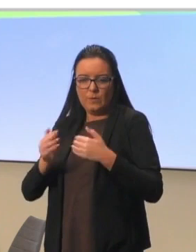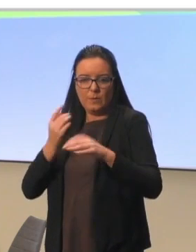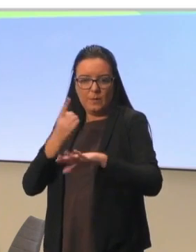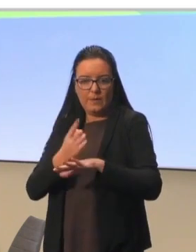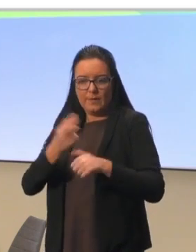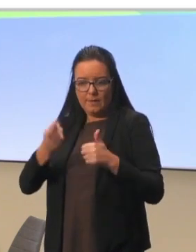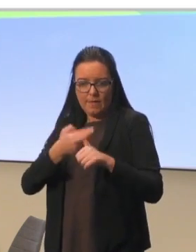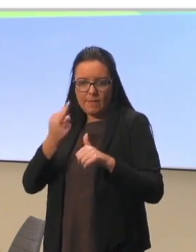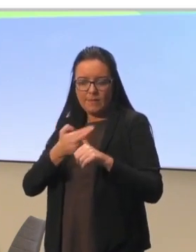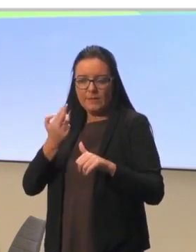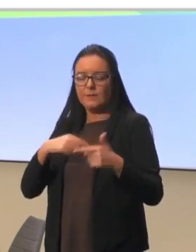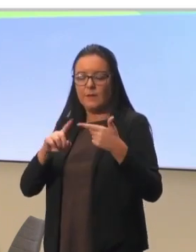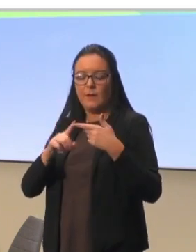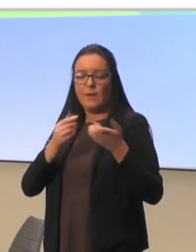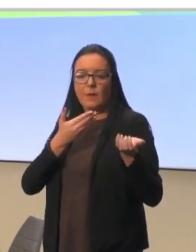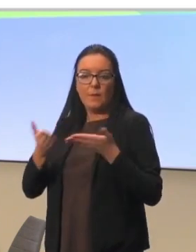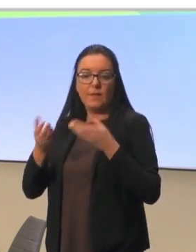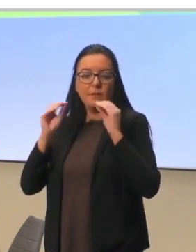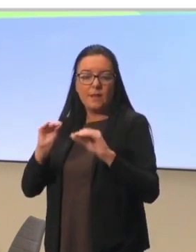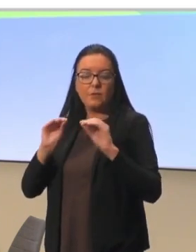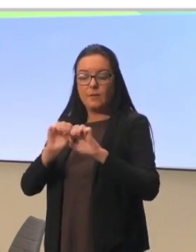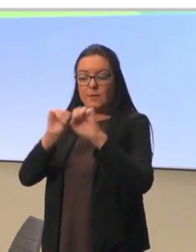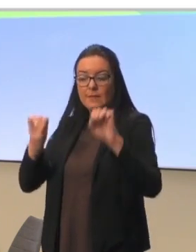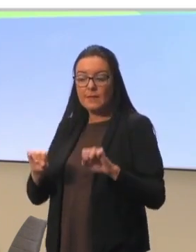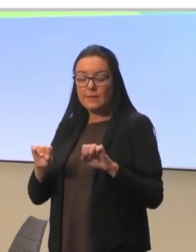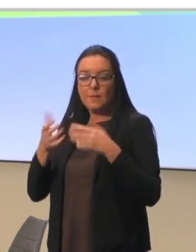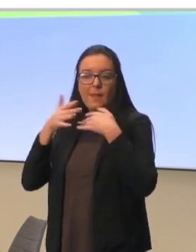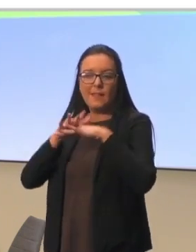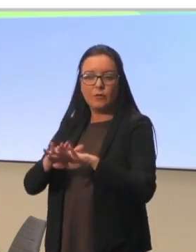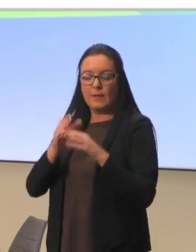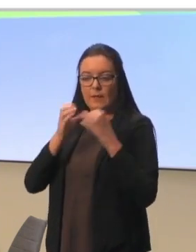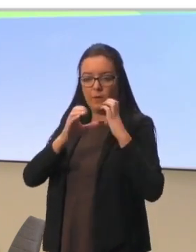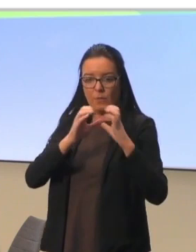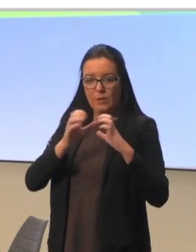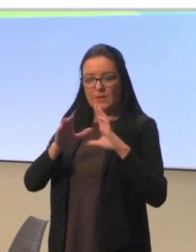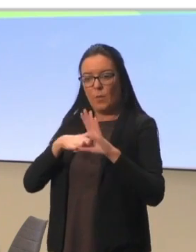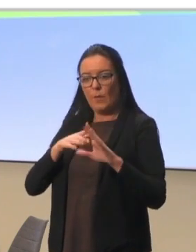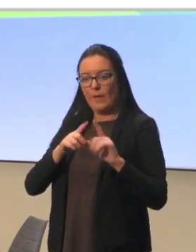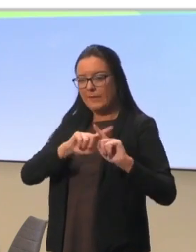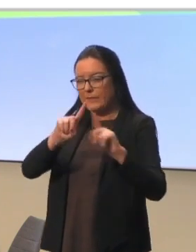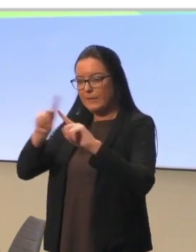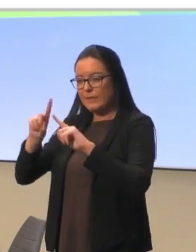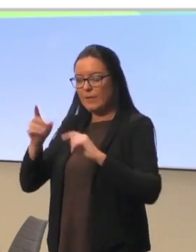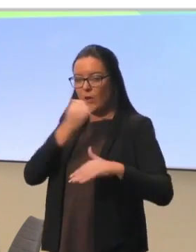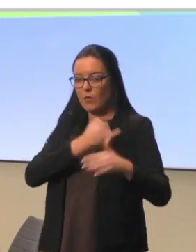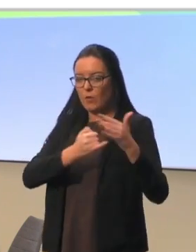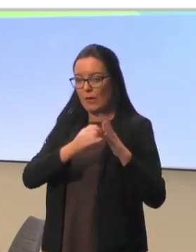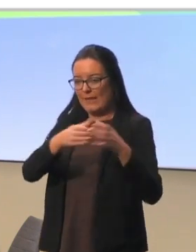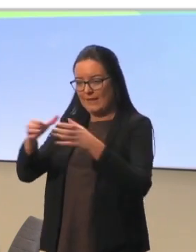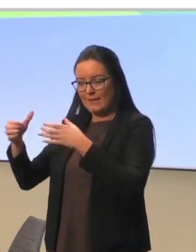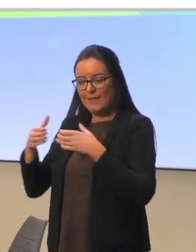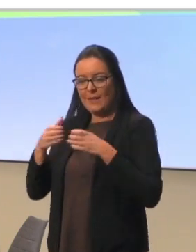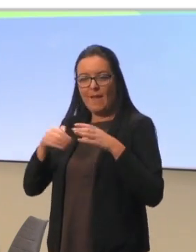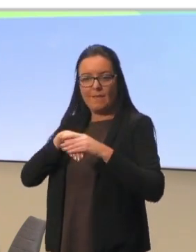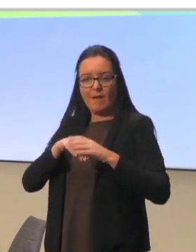vehicle for practitioners within the educational system to integrate and communicate with the broad range of stakeholders involved in the provision